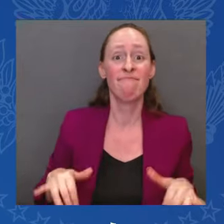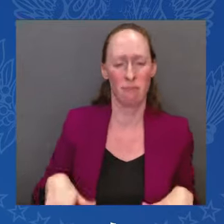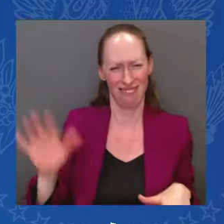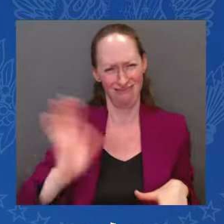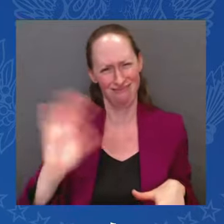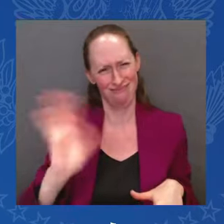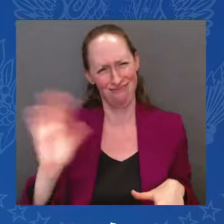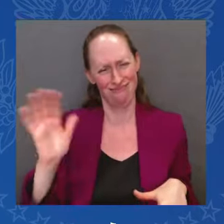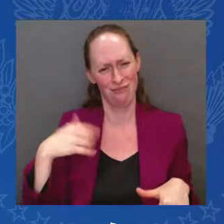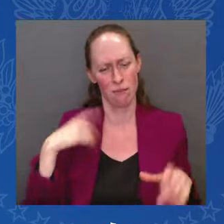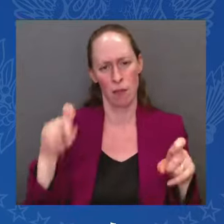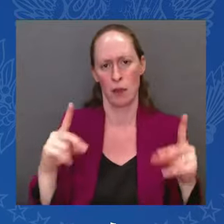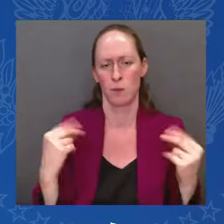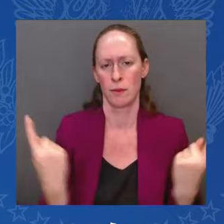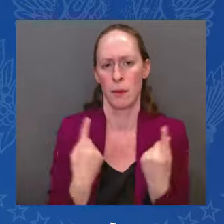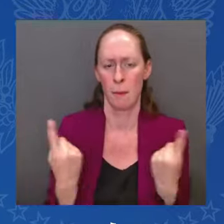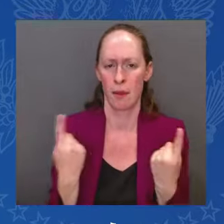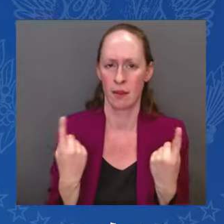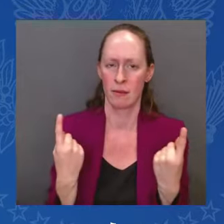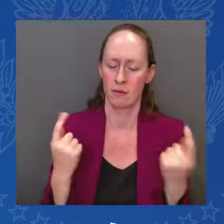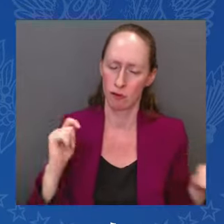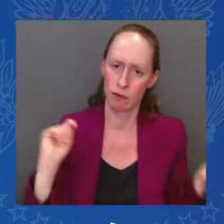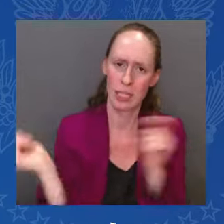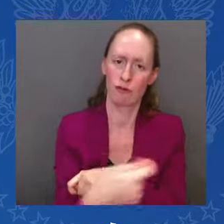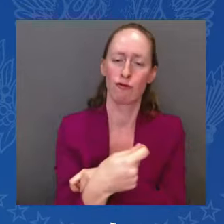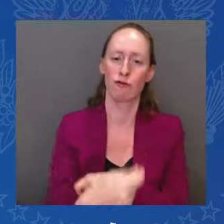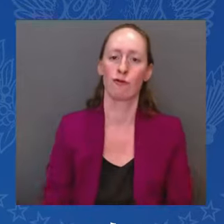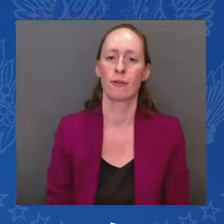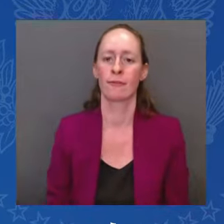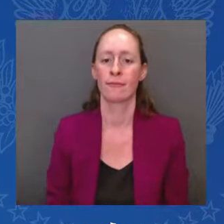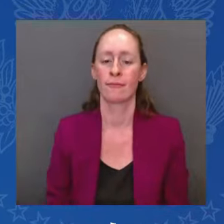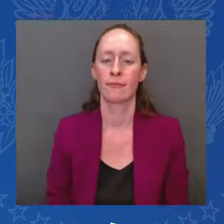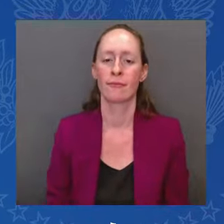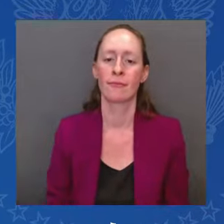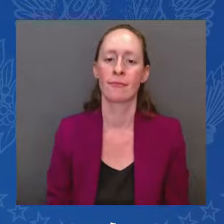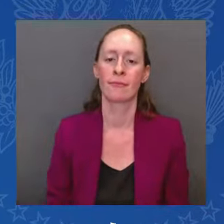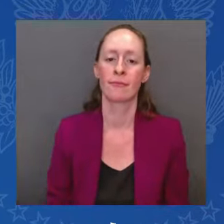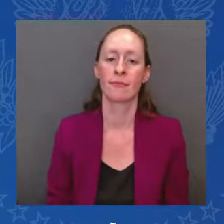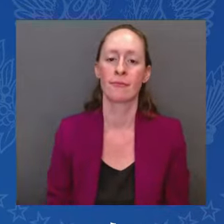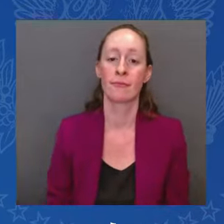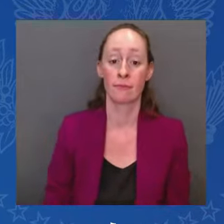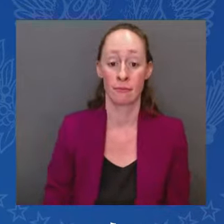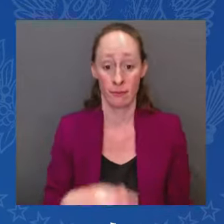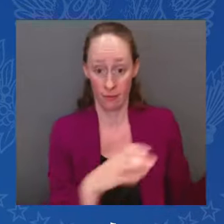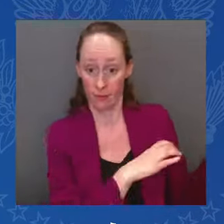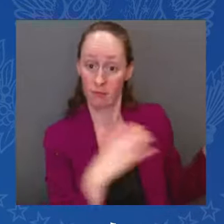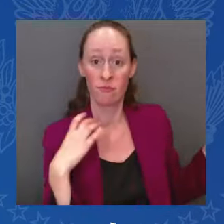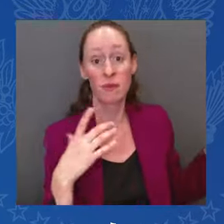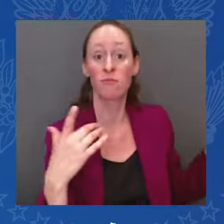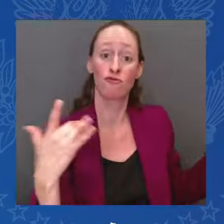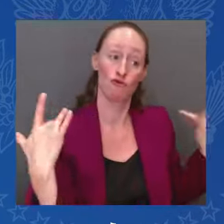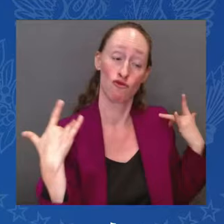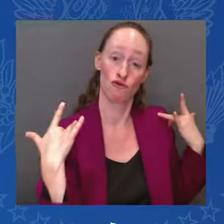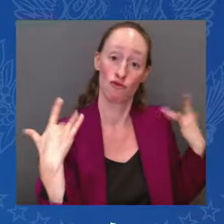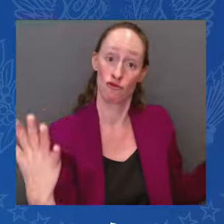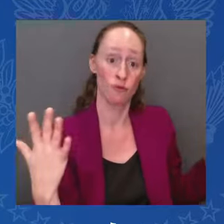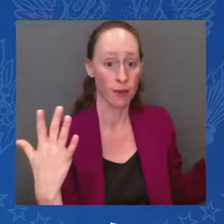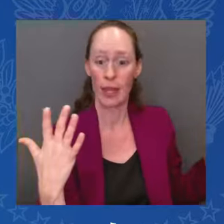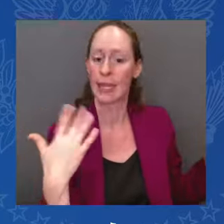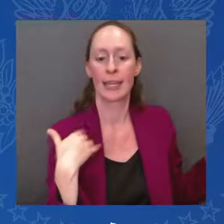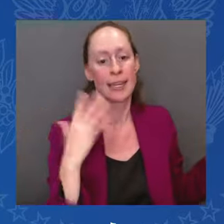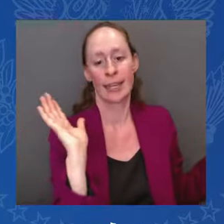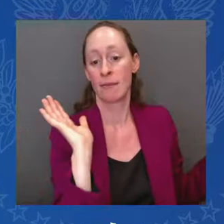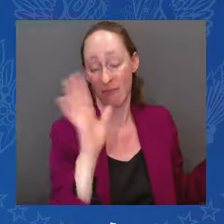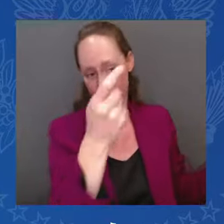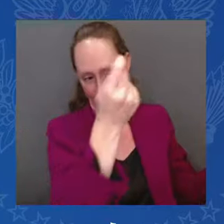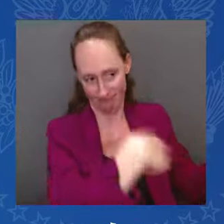And let me be very clear. If members of the Congress refuse to act, then we'll need to elect new members of Congress that will act.